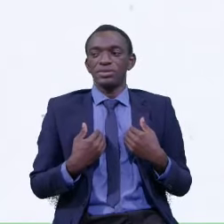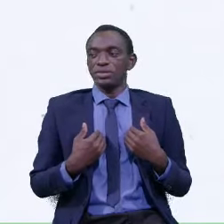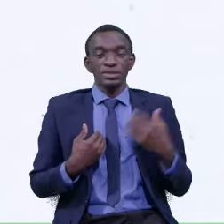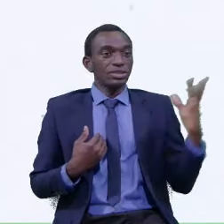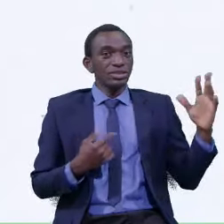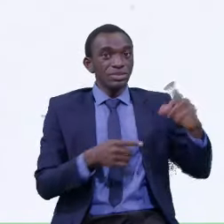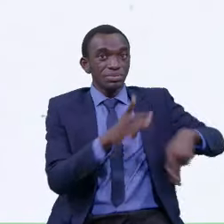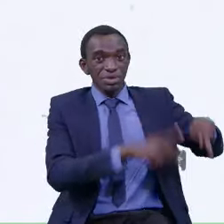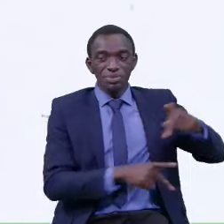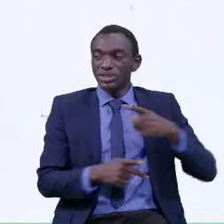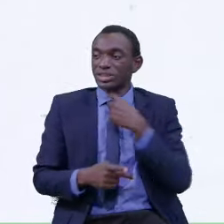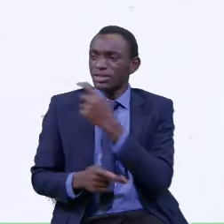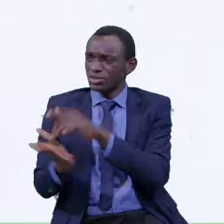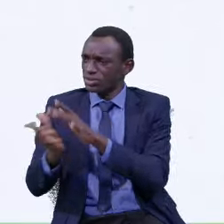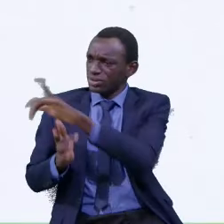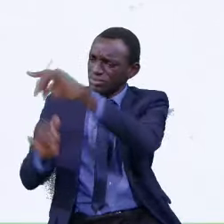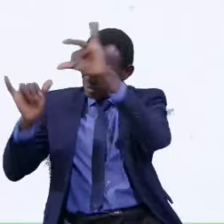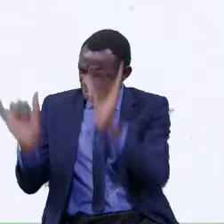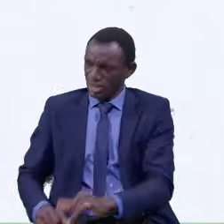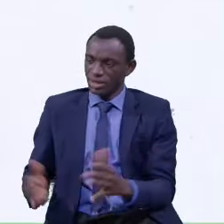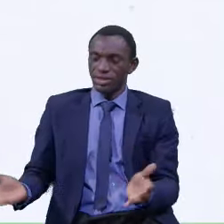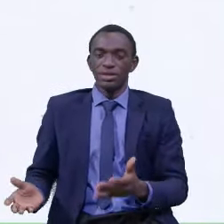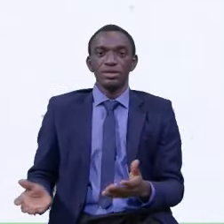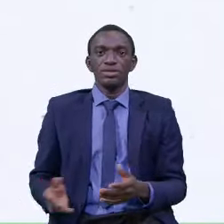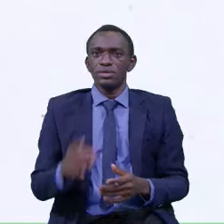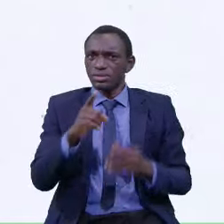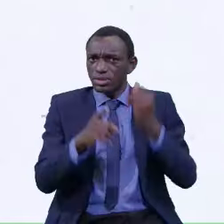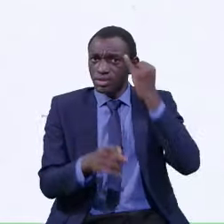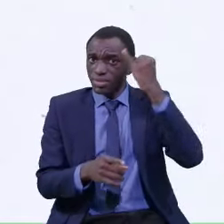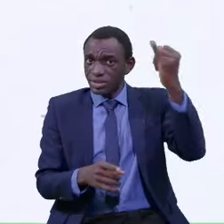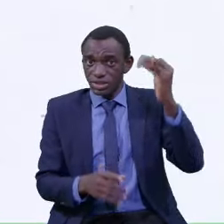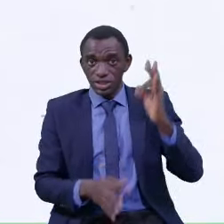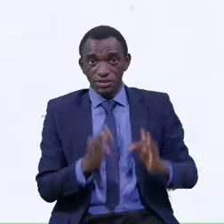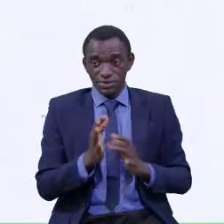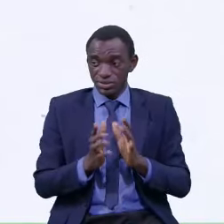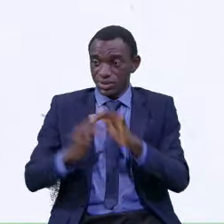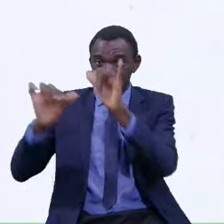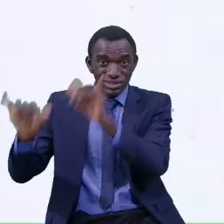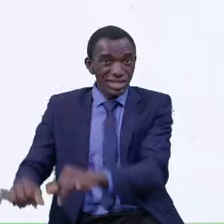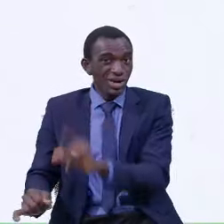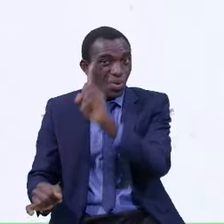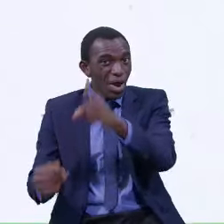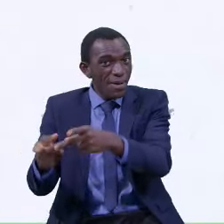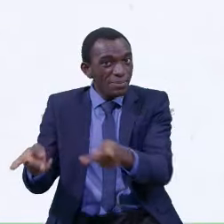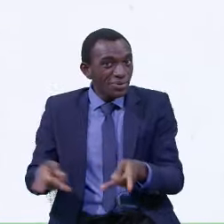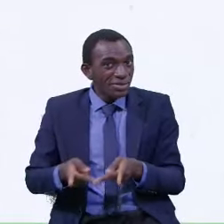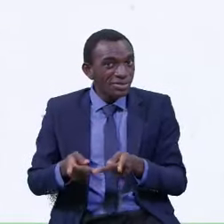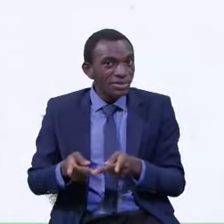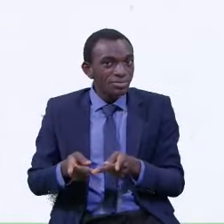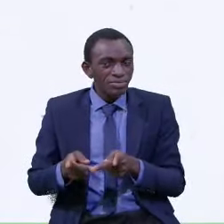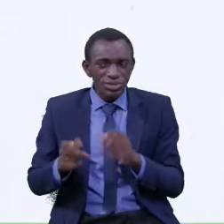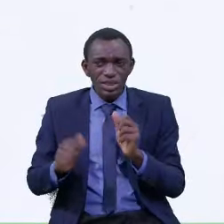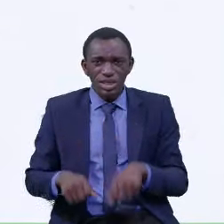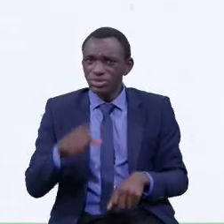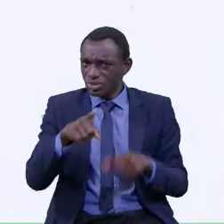Jesus had stayed in that one location? Stay here. Can you imagine what would have